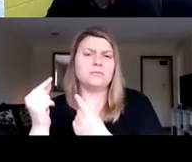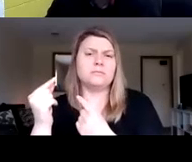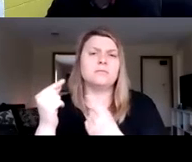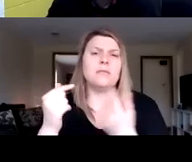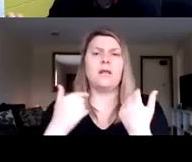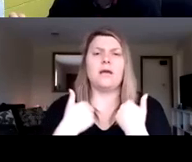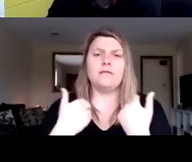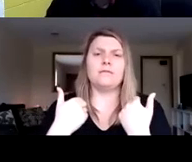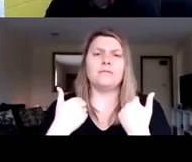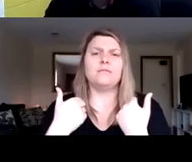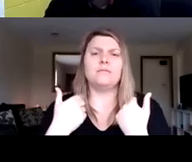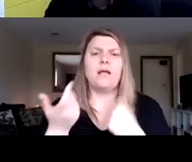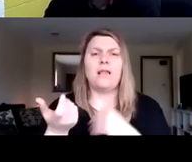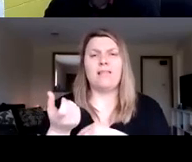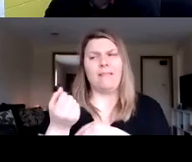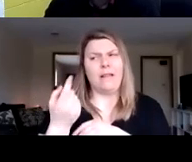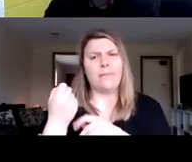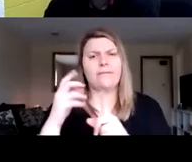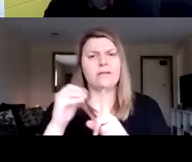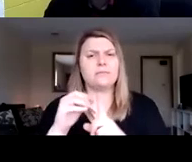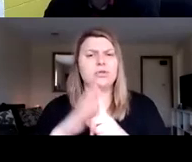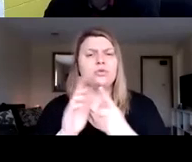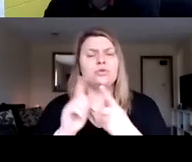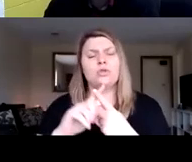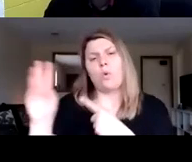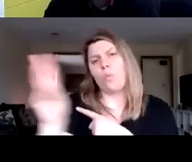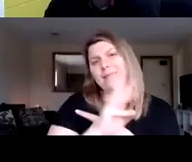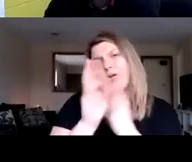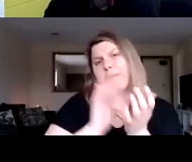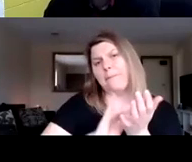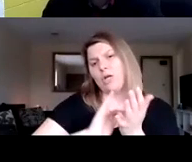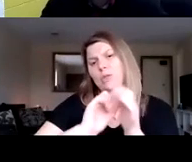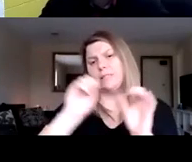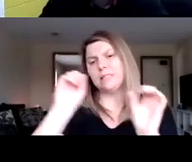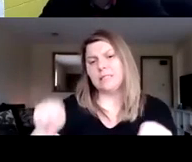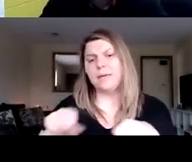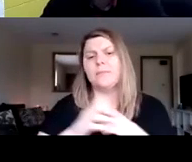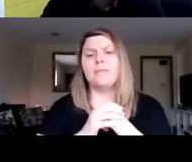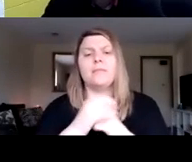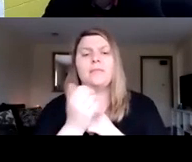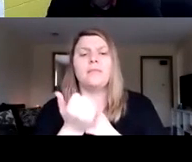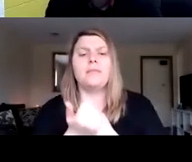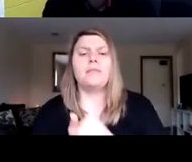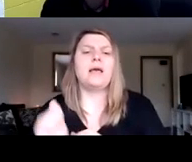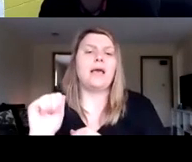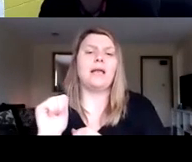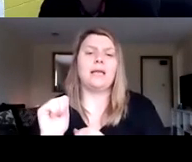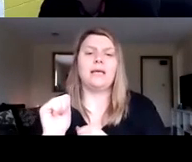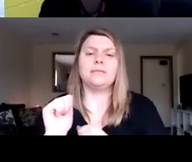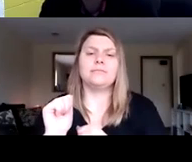have little exposure to Western medical systems, even Western concepts of medicine before